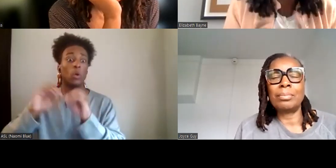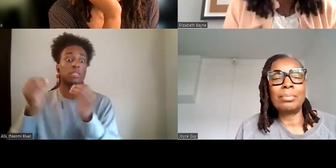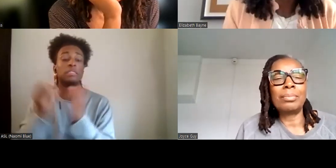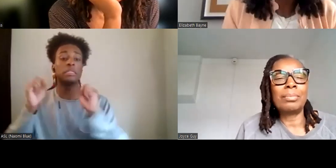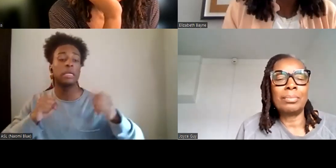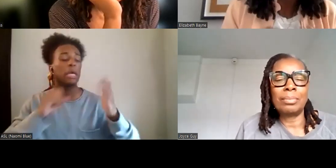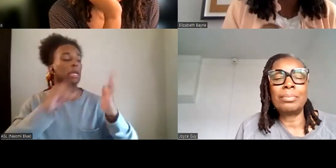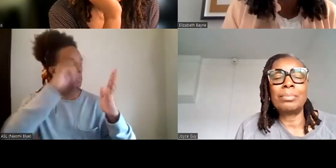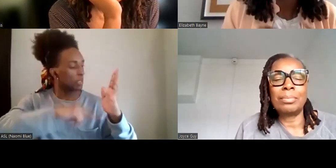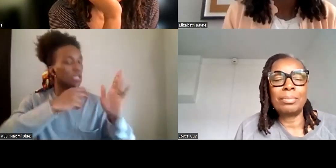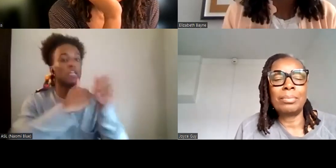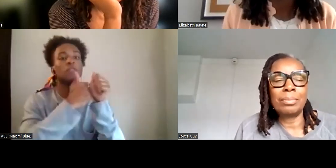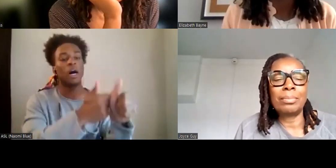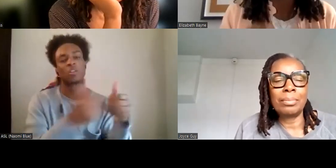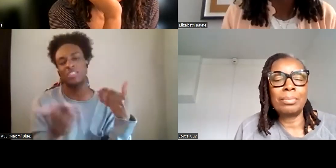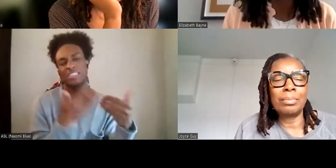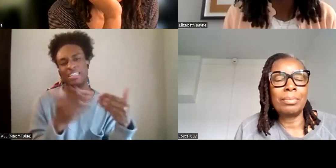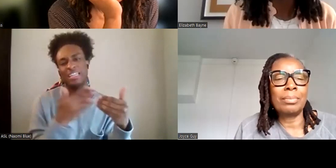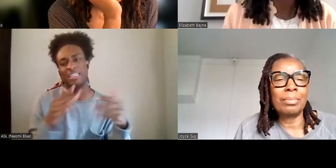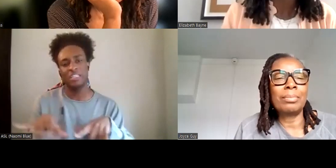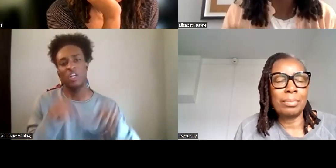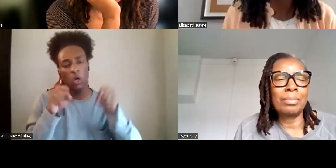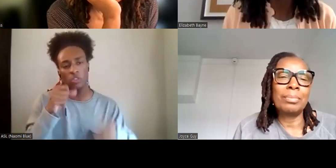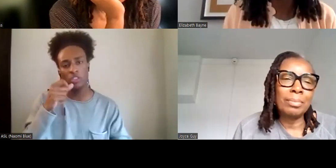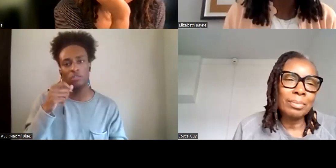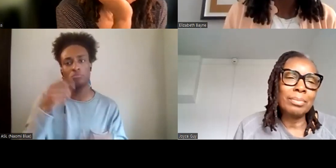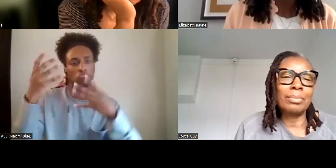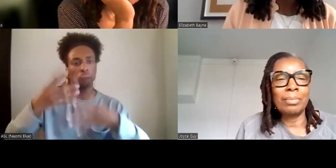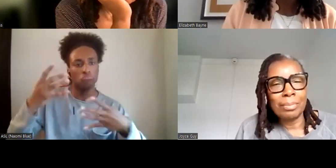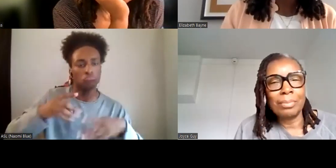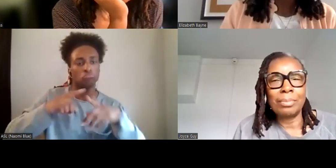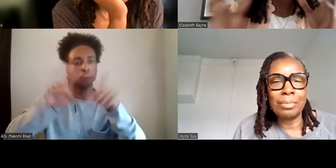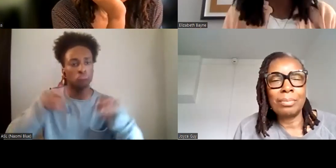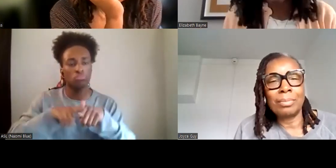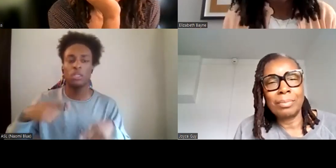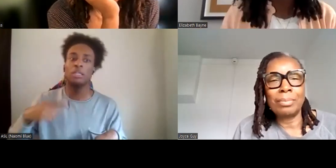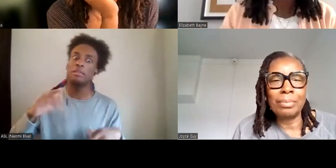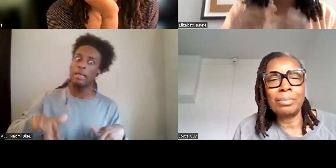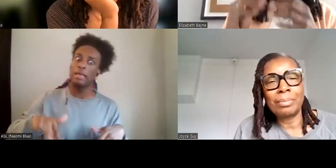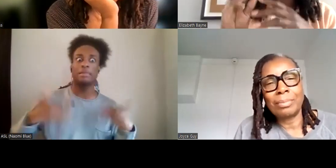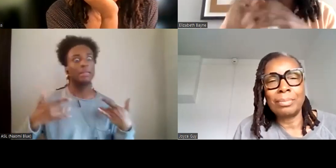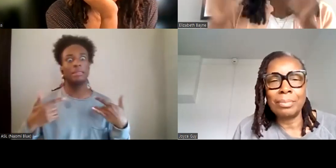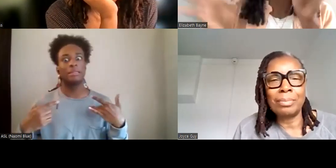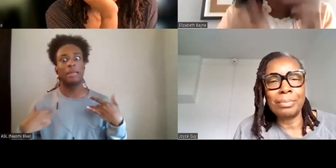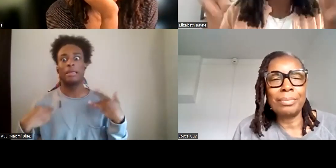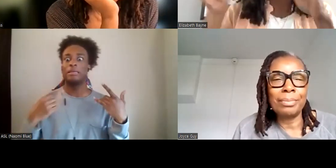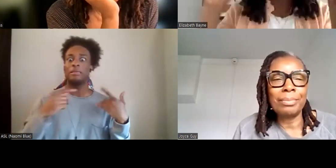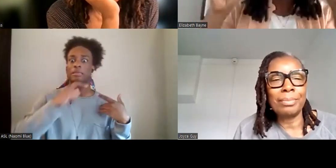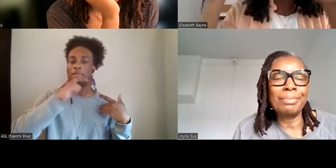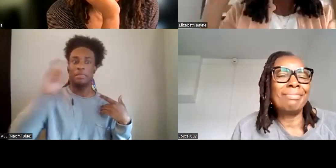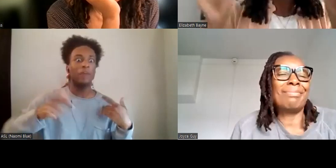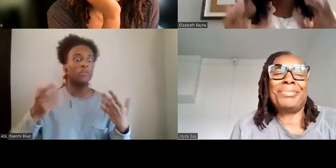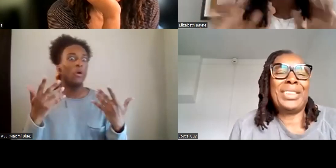that was the most exciting thing, was that I didn't have to wait for a Netflix or a Hulu or HBO Max or Sundance